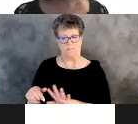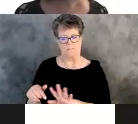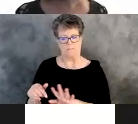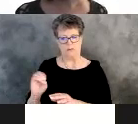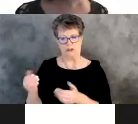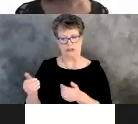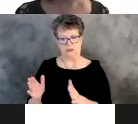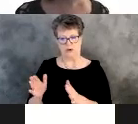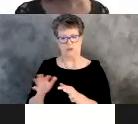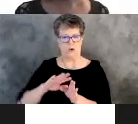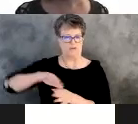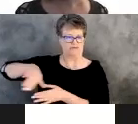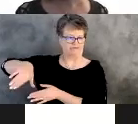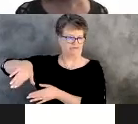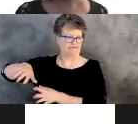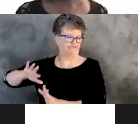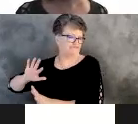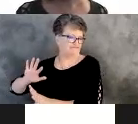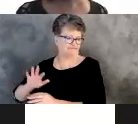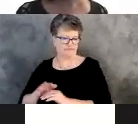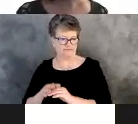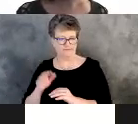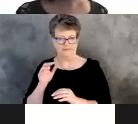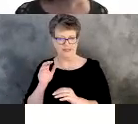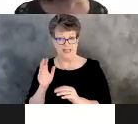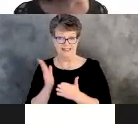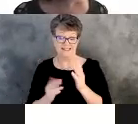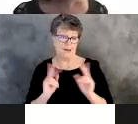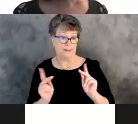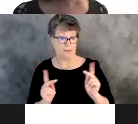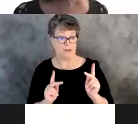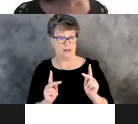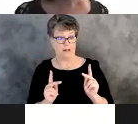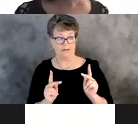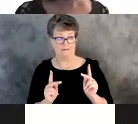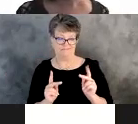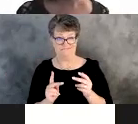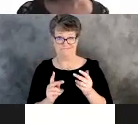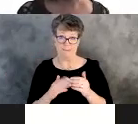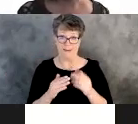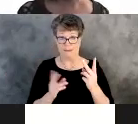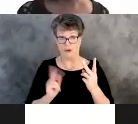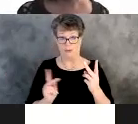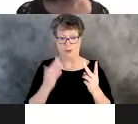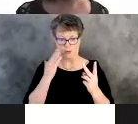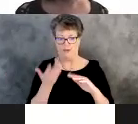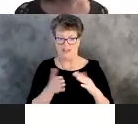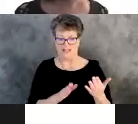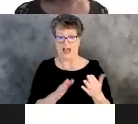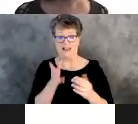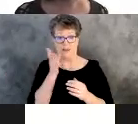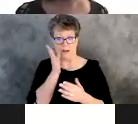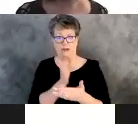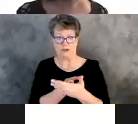or put off to the side. Some people, at least 2 people they know have died and their parents have